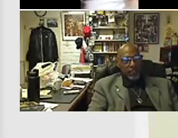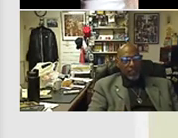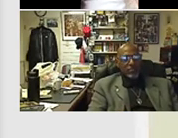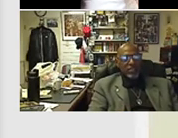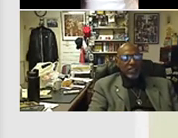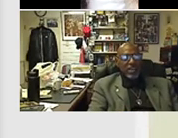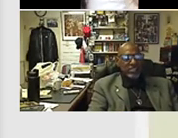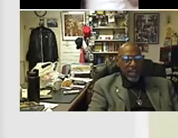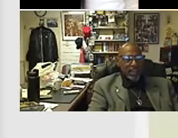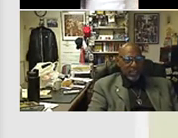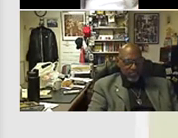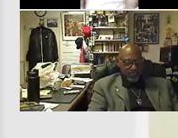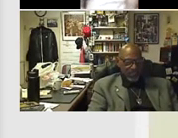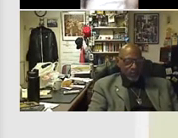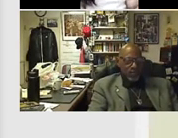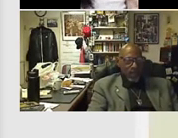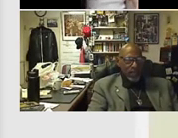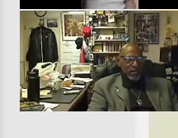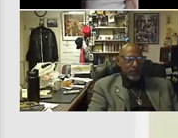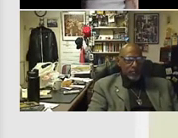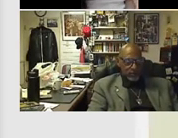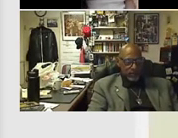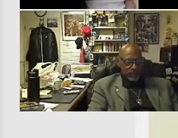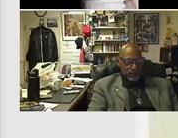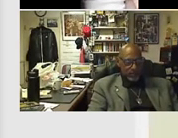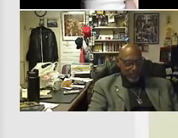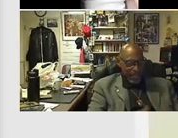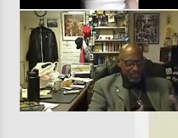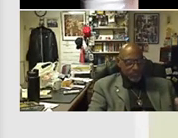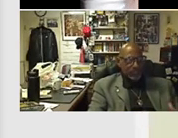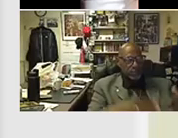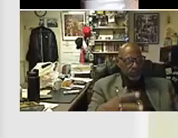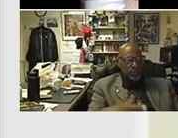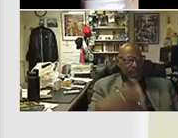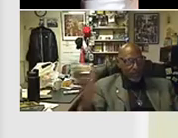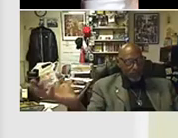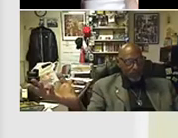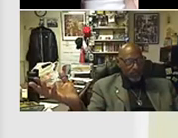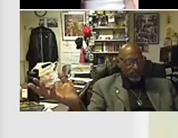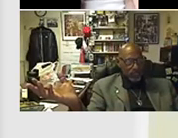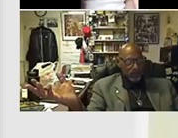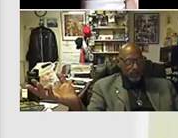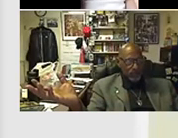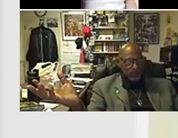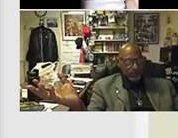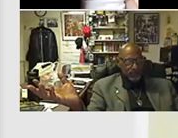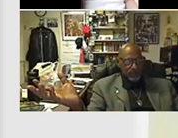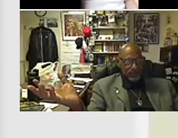one day, and then the next day when I wake up, can I expect a tree with apples on it to be